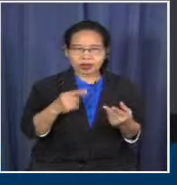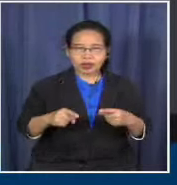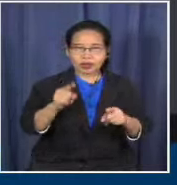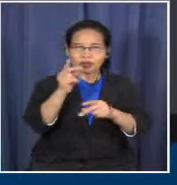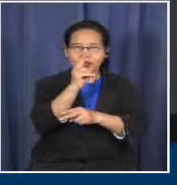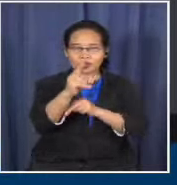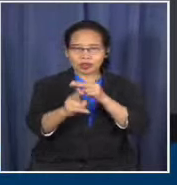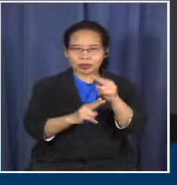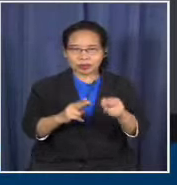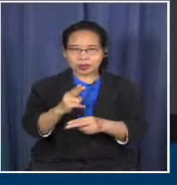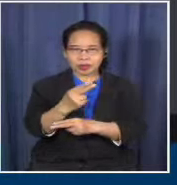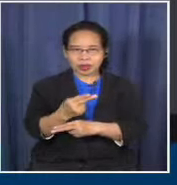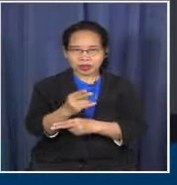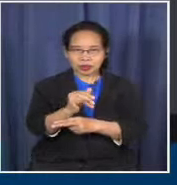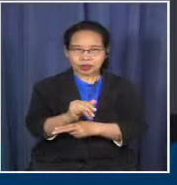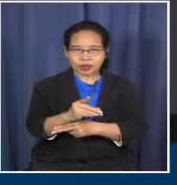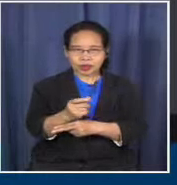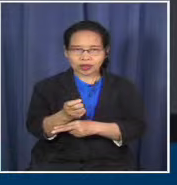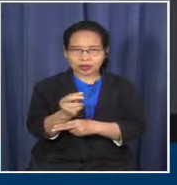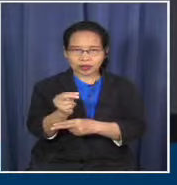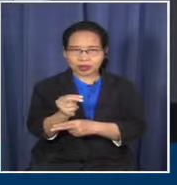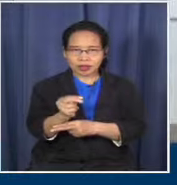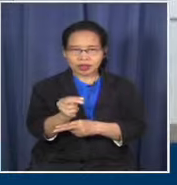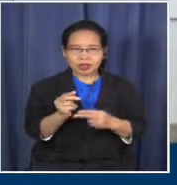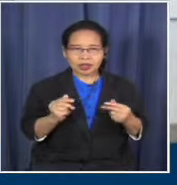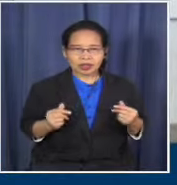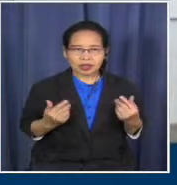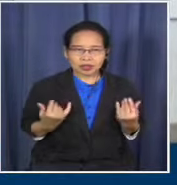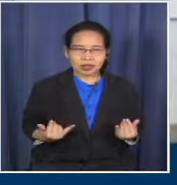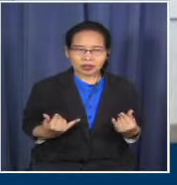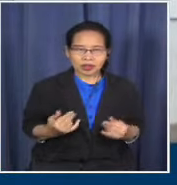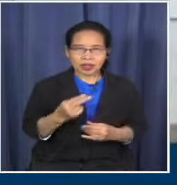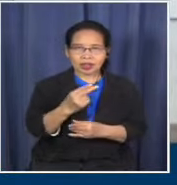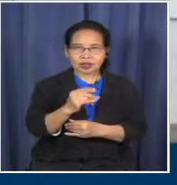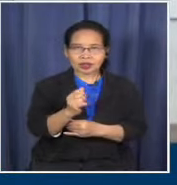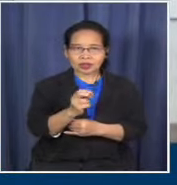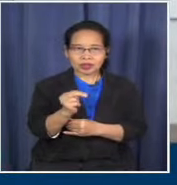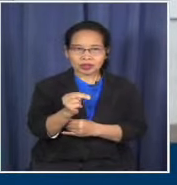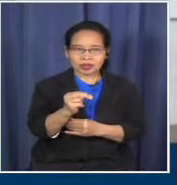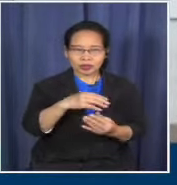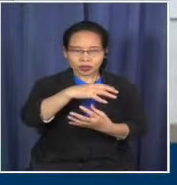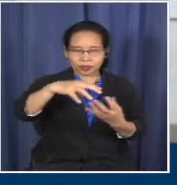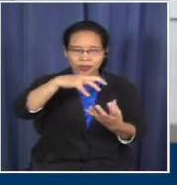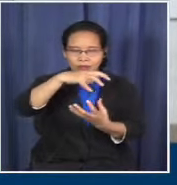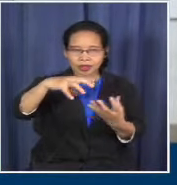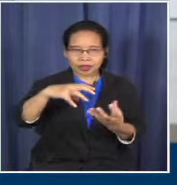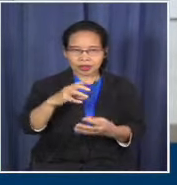So wherever you go in the universe, there's hydrogen. Now,